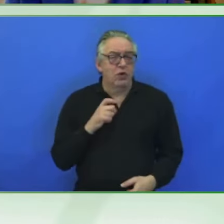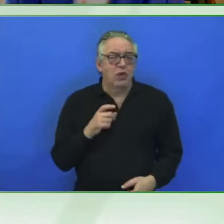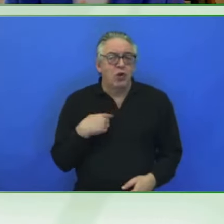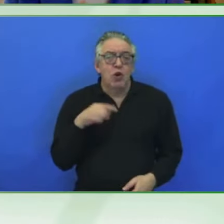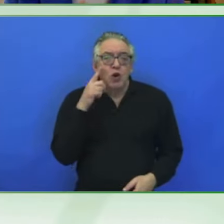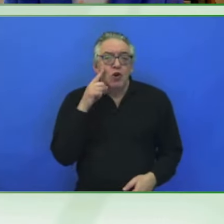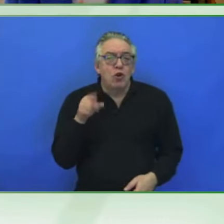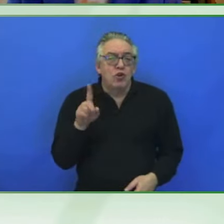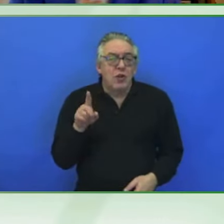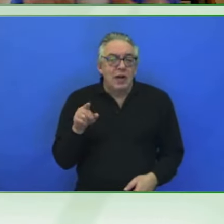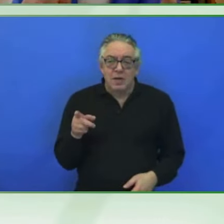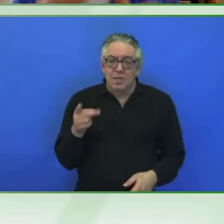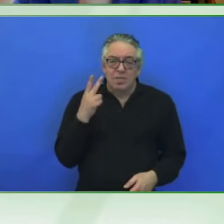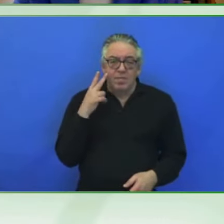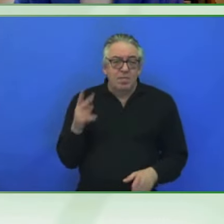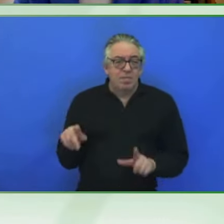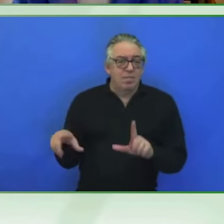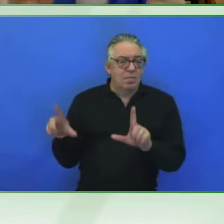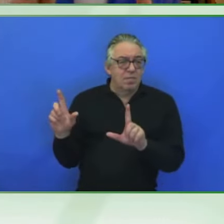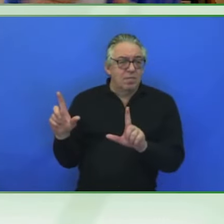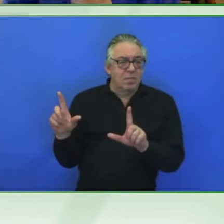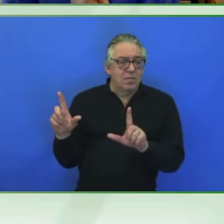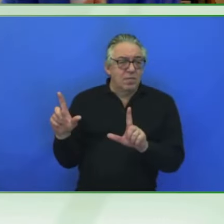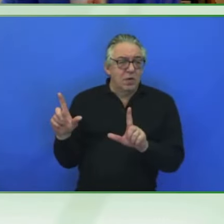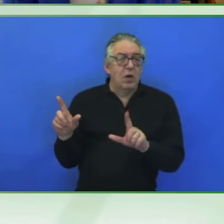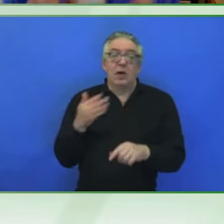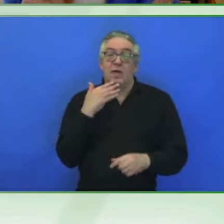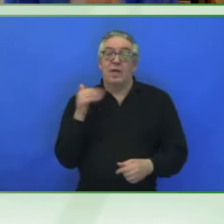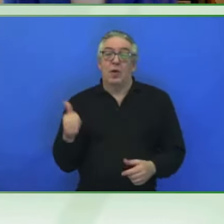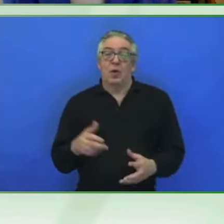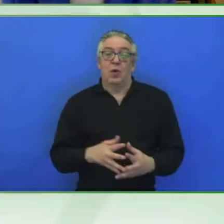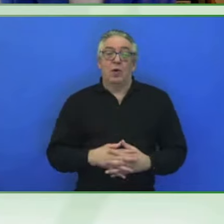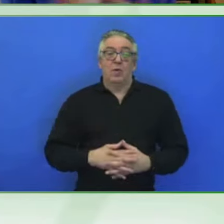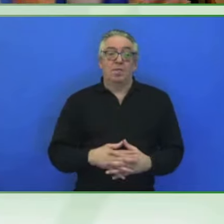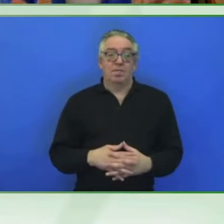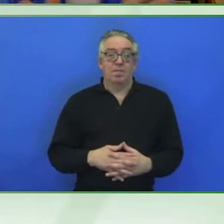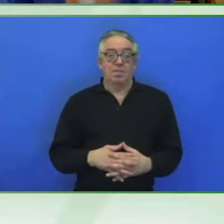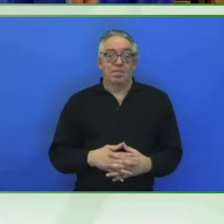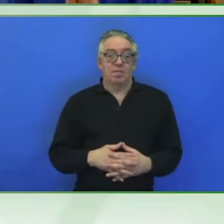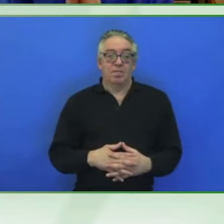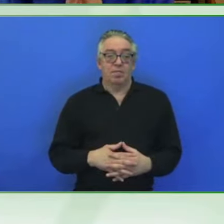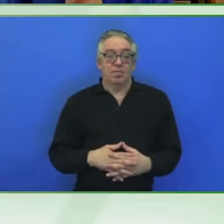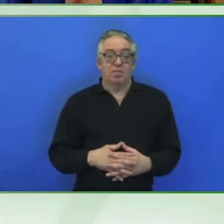happening on screen? Thanks. Okay, thank you.